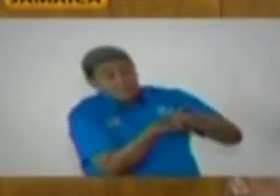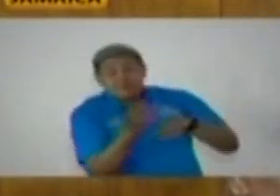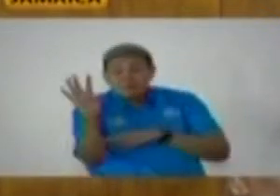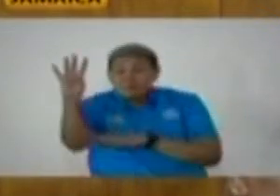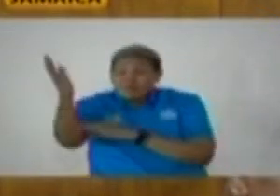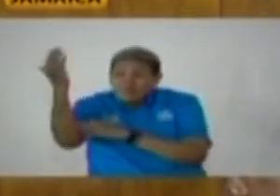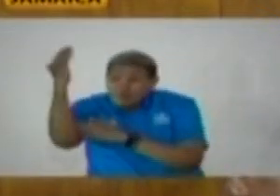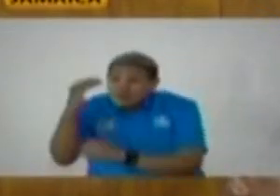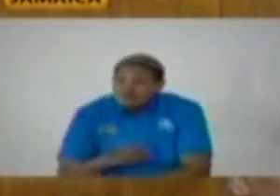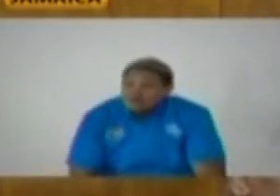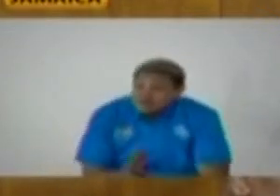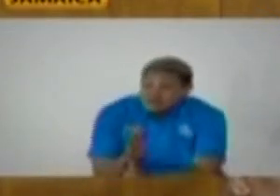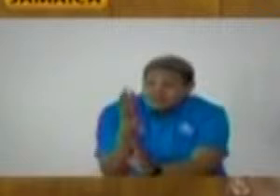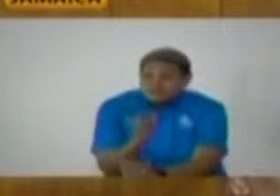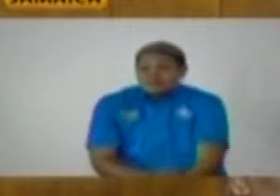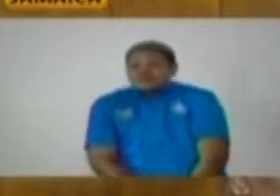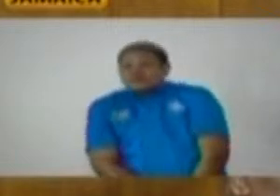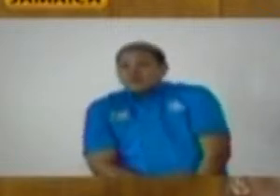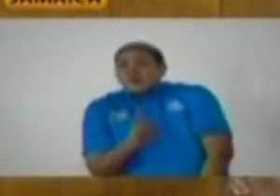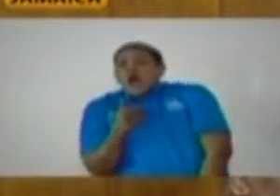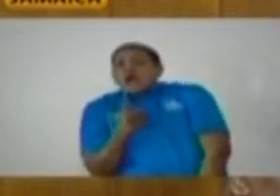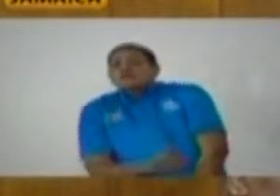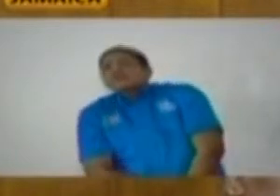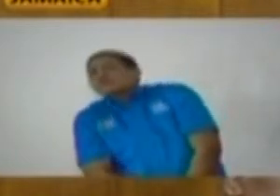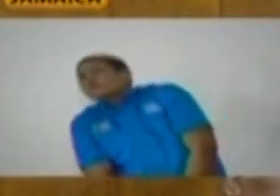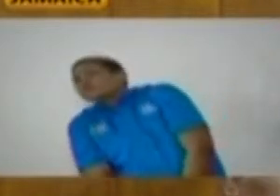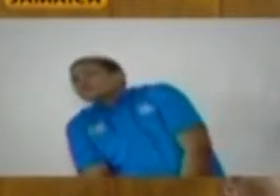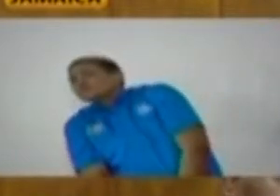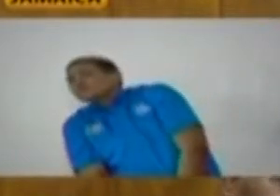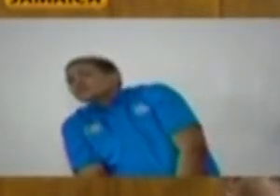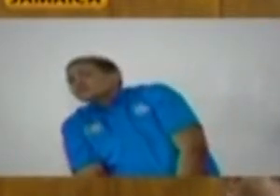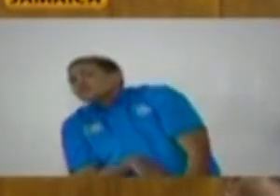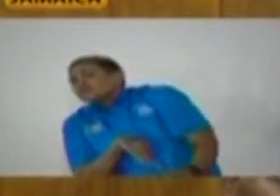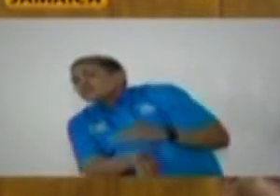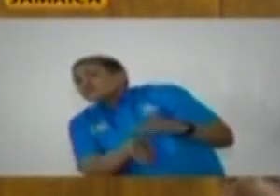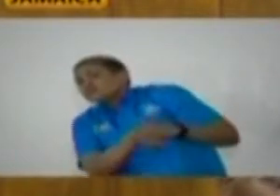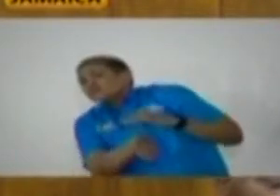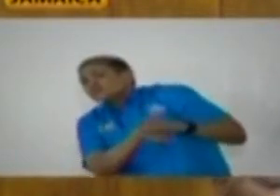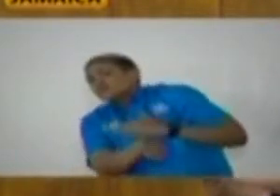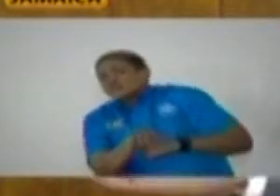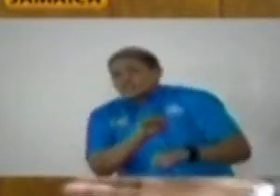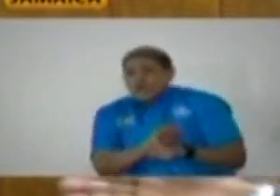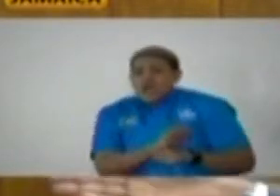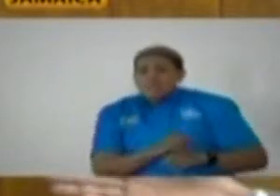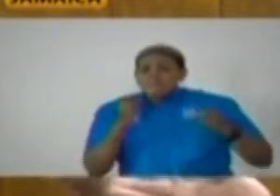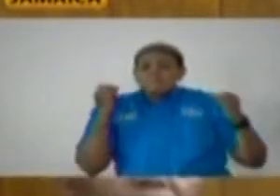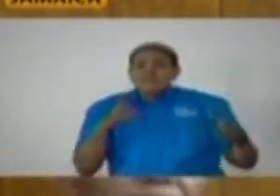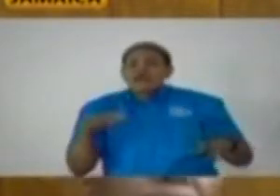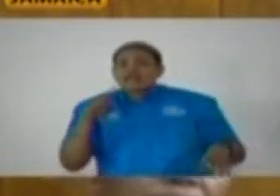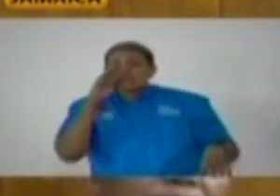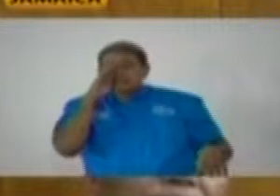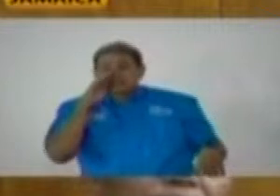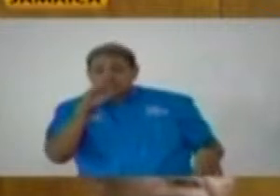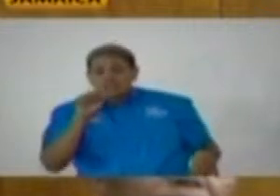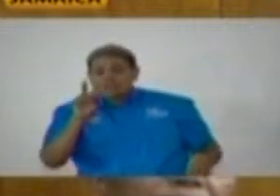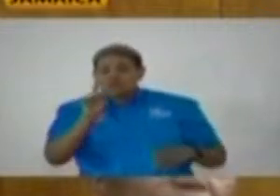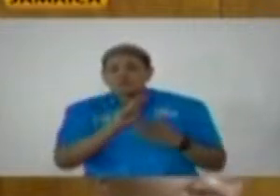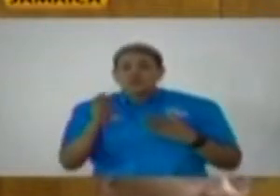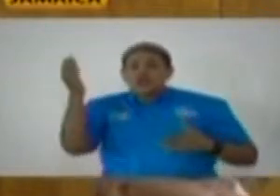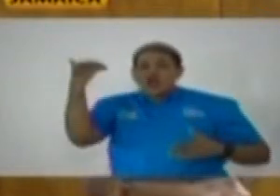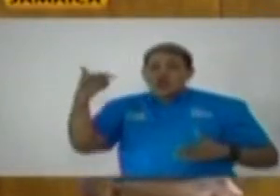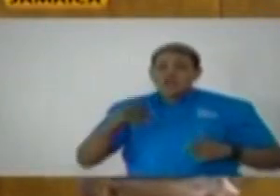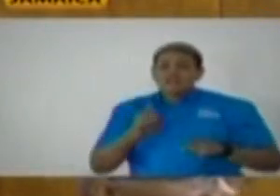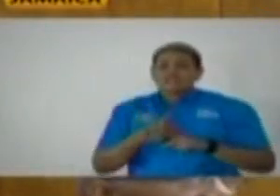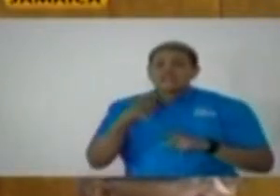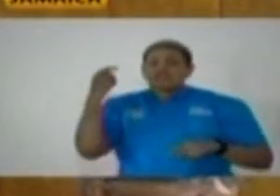morning to try to get onto one of these job fairs. Many of them are scams. 2 weeks ago, Carl, there was one at